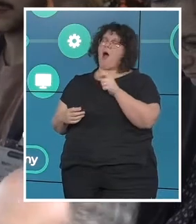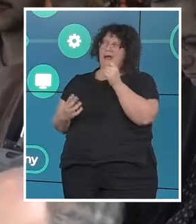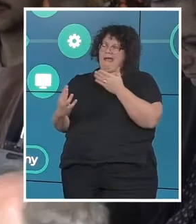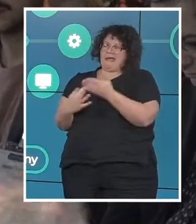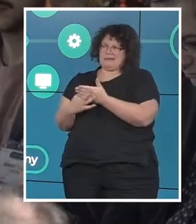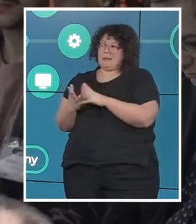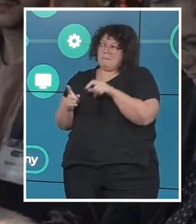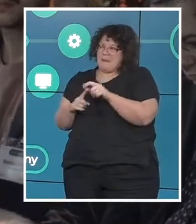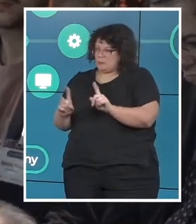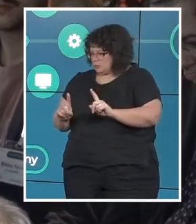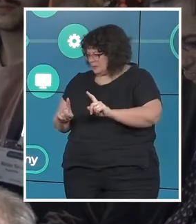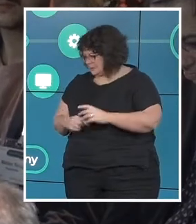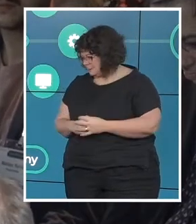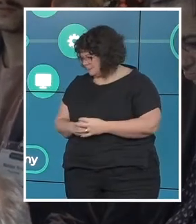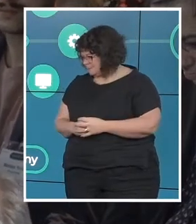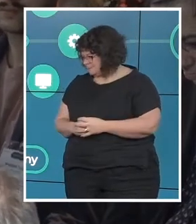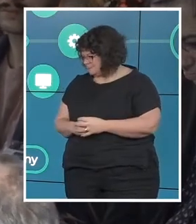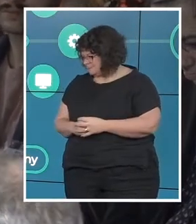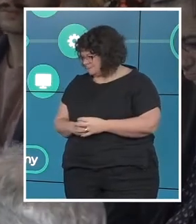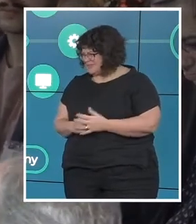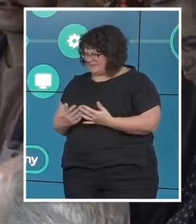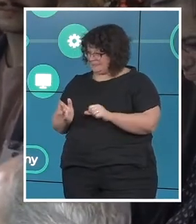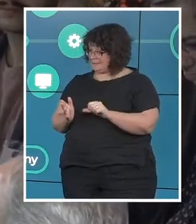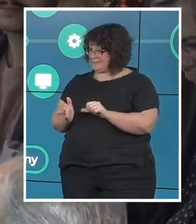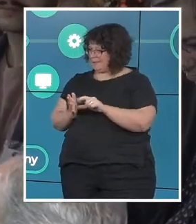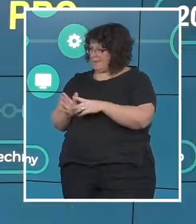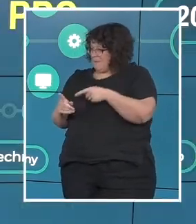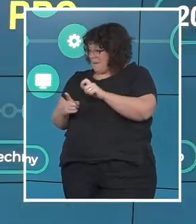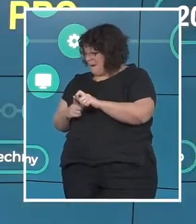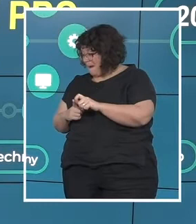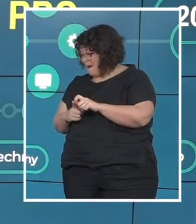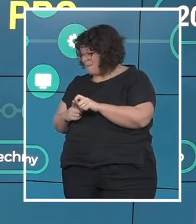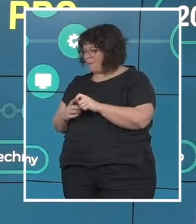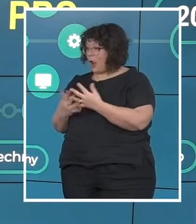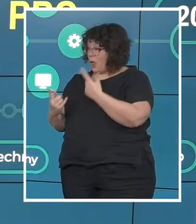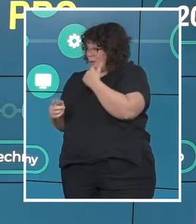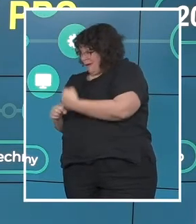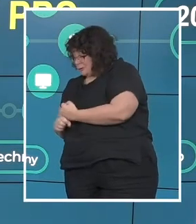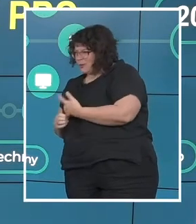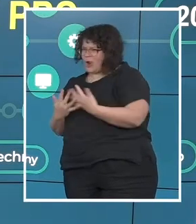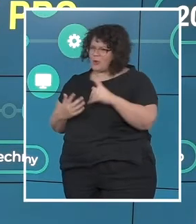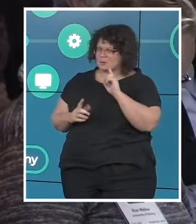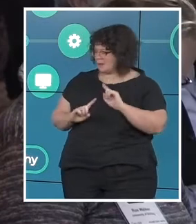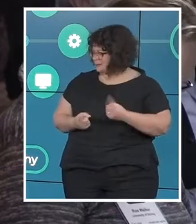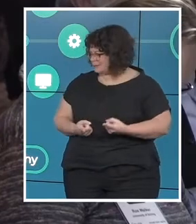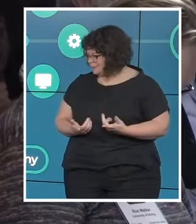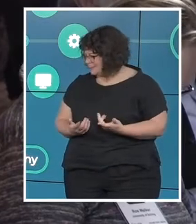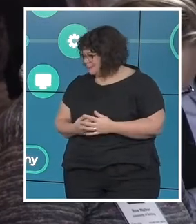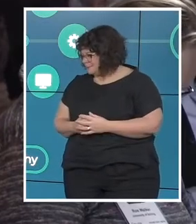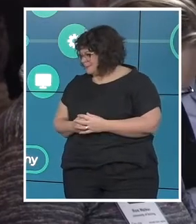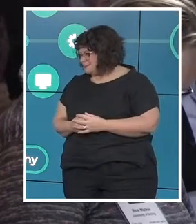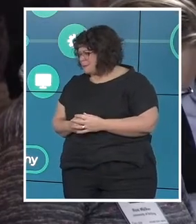to always make sure where you use a map on a page, every single key piece of information is delivered within the text of the page as well.